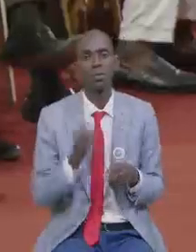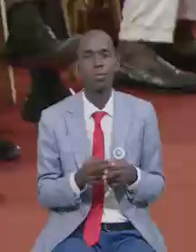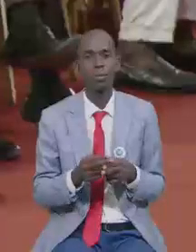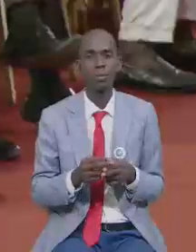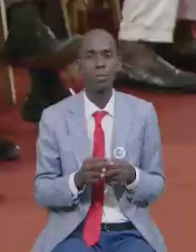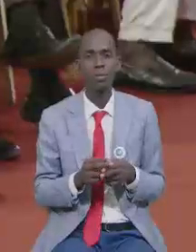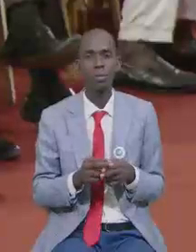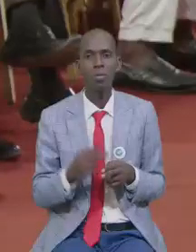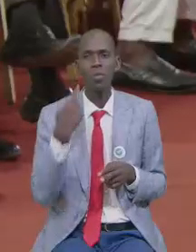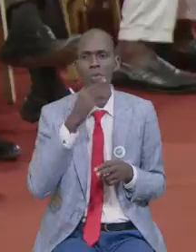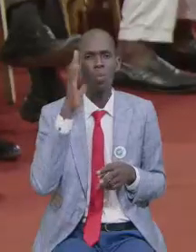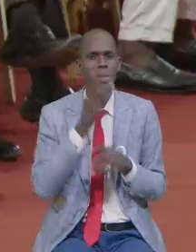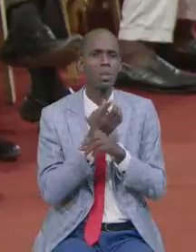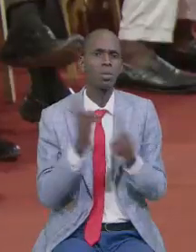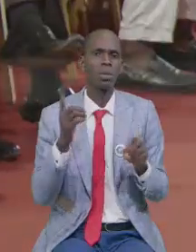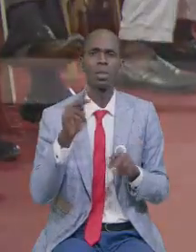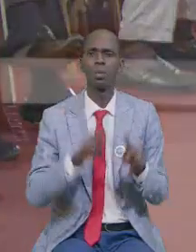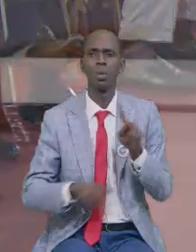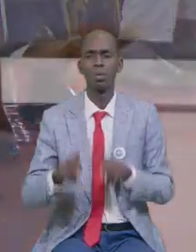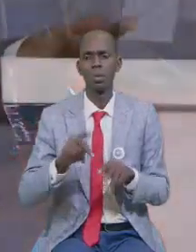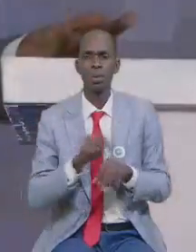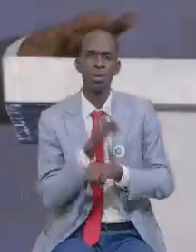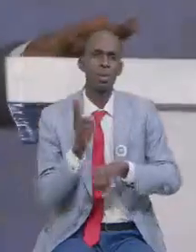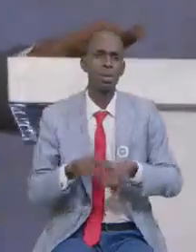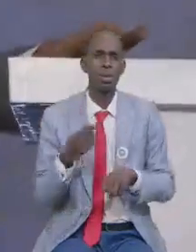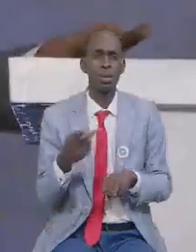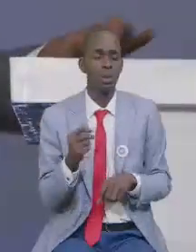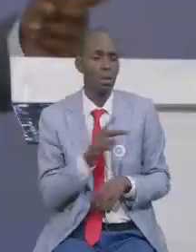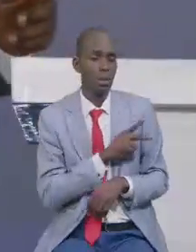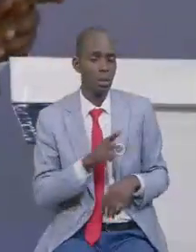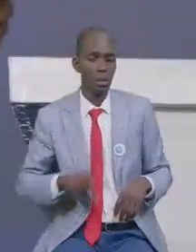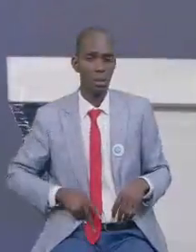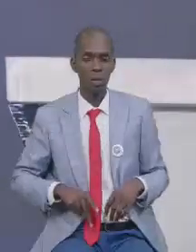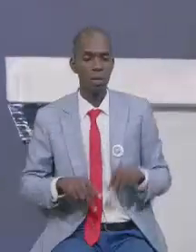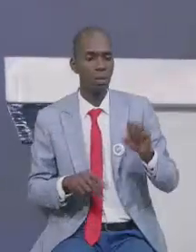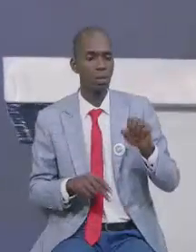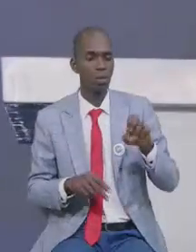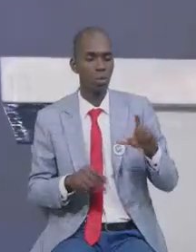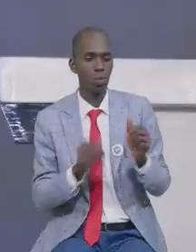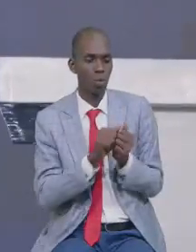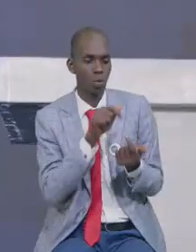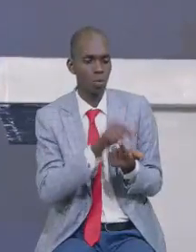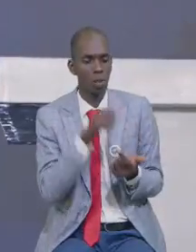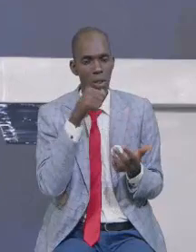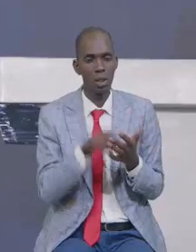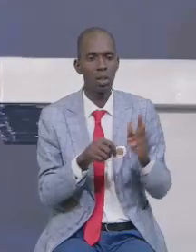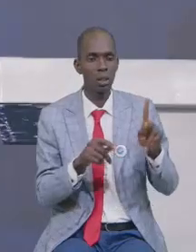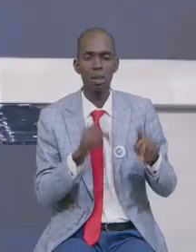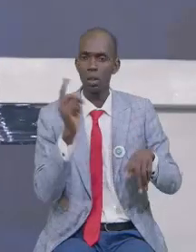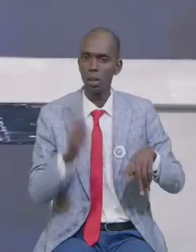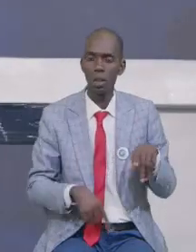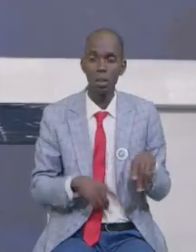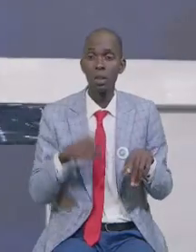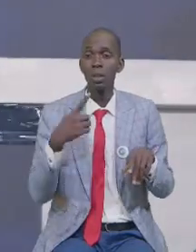the nation? The king they sought could not. The senior brothers of David, they